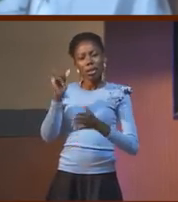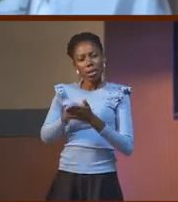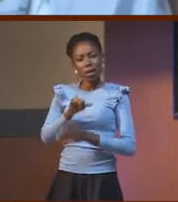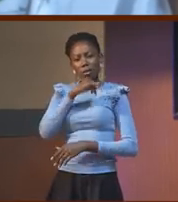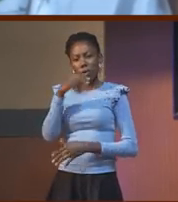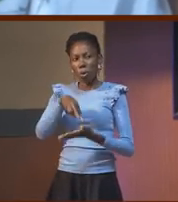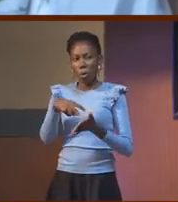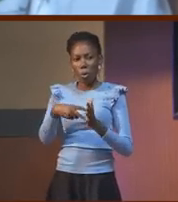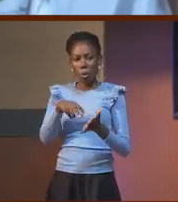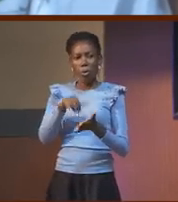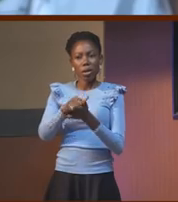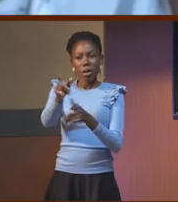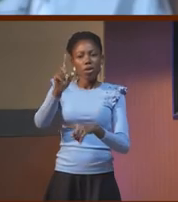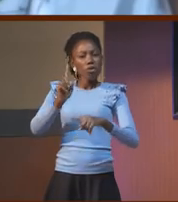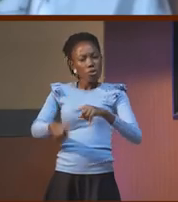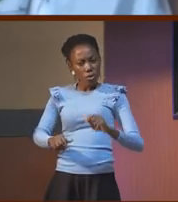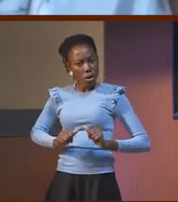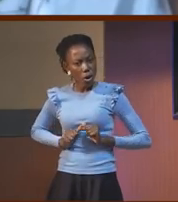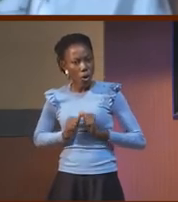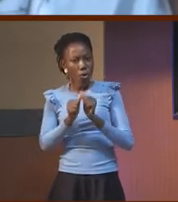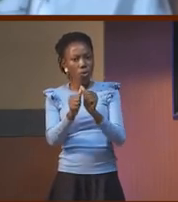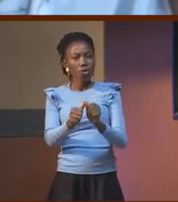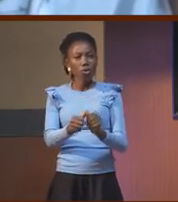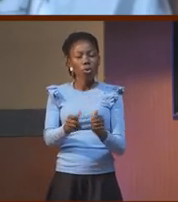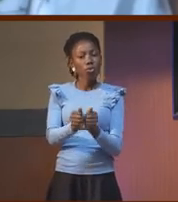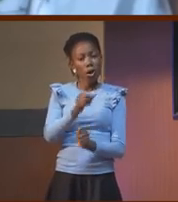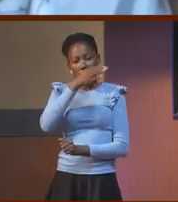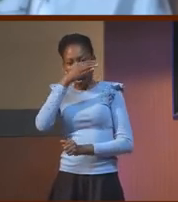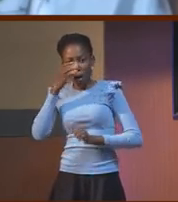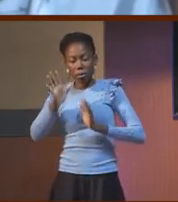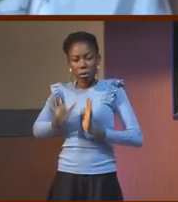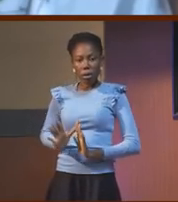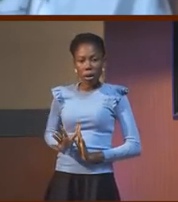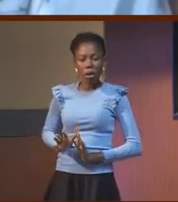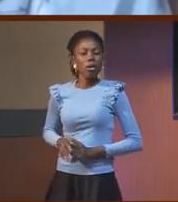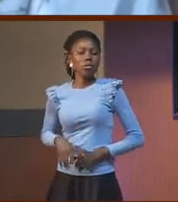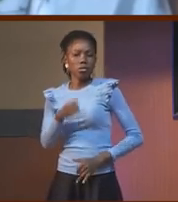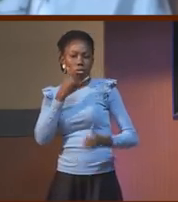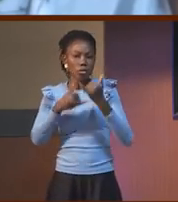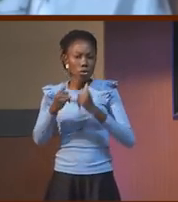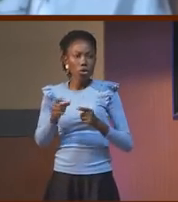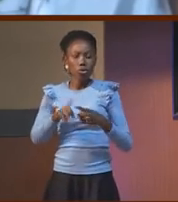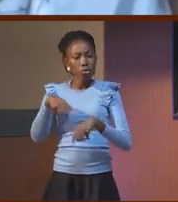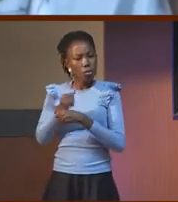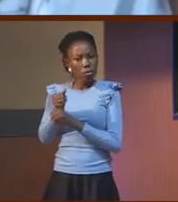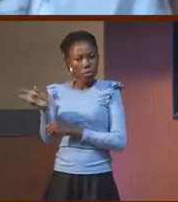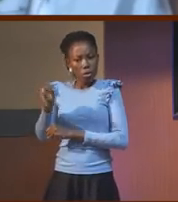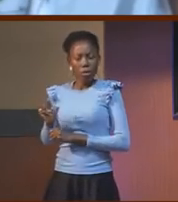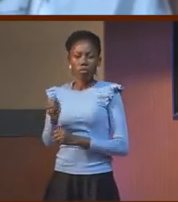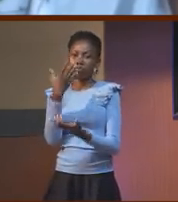you cannot say pursue the criminal offense by asking them to charge the matter to